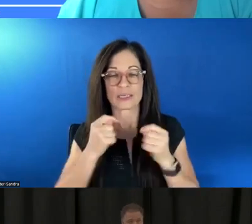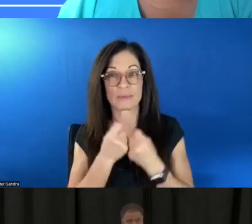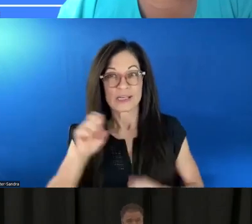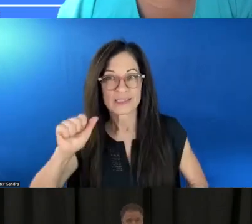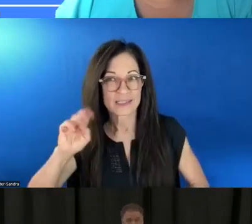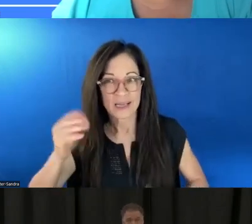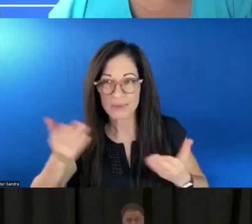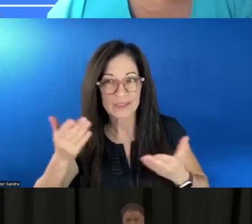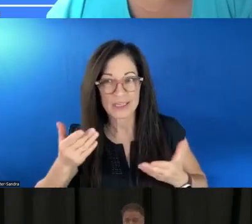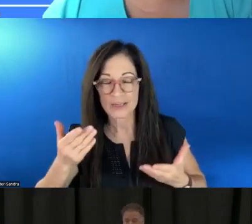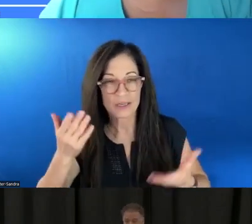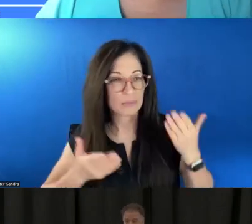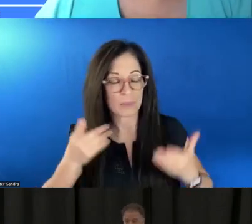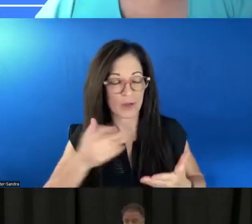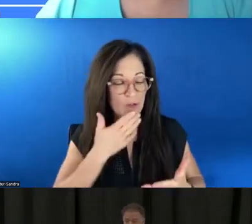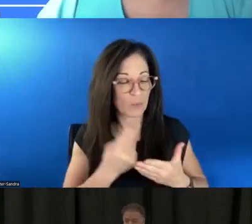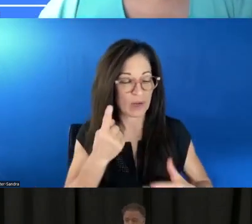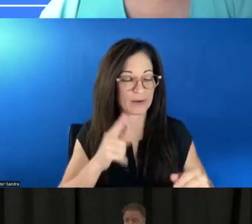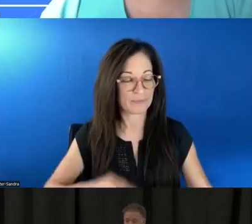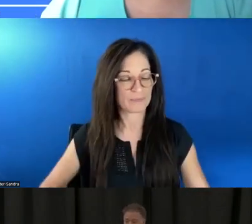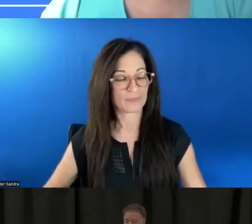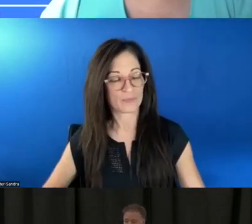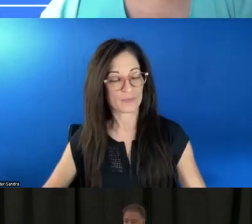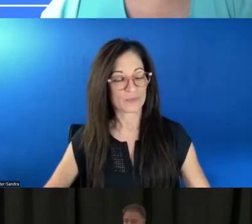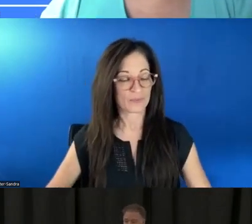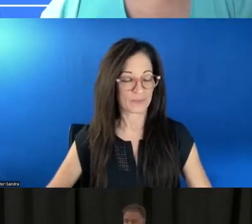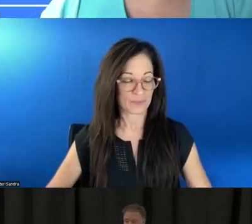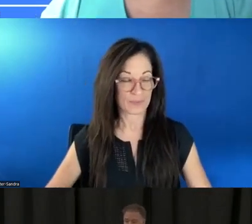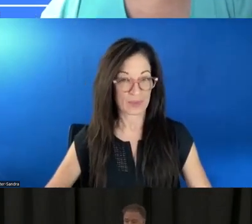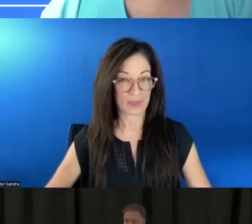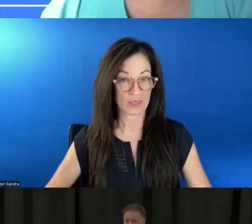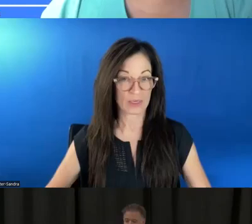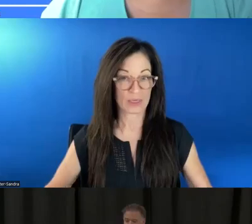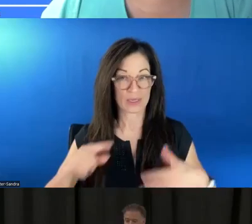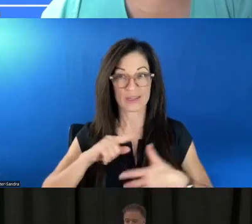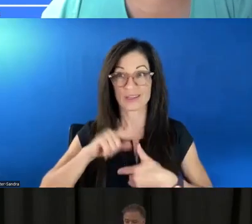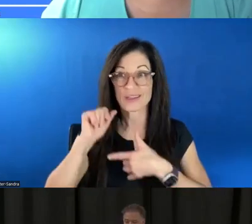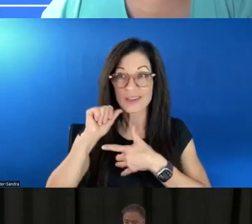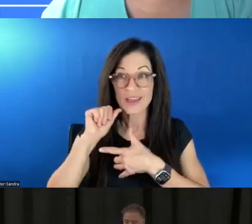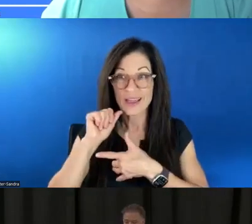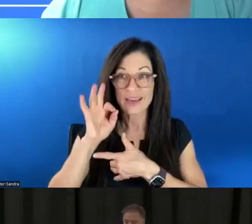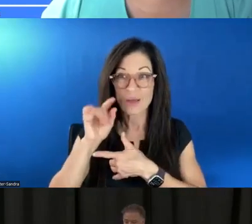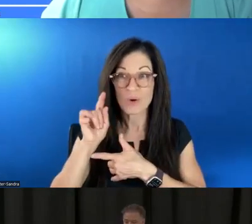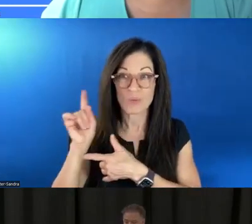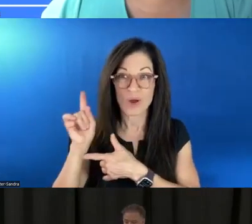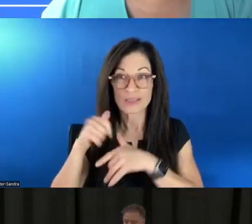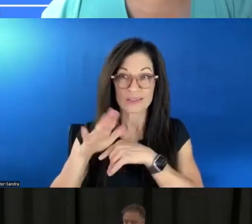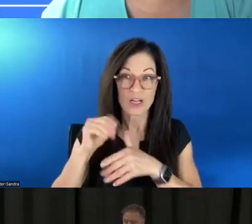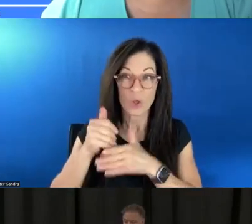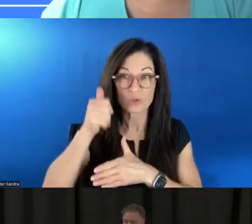I think. He might be a good one to lean on. A, 911 dispatches closest CIT officer to the scene.